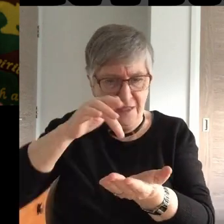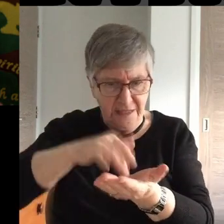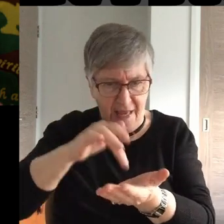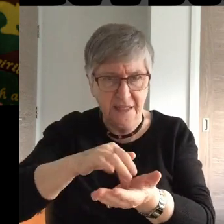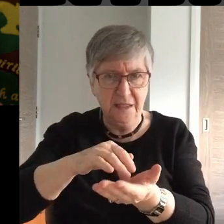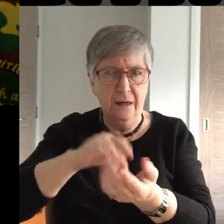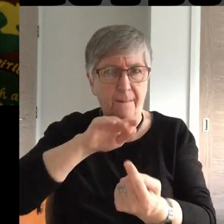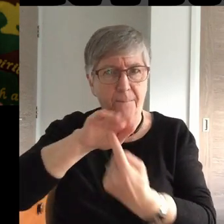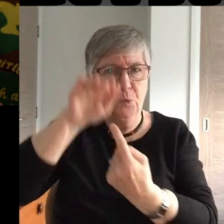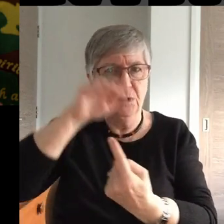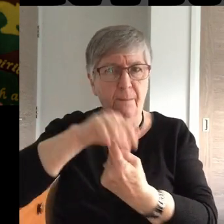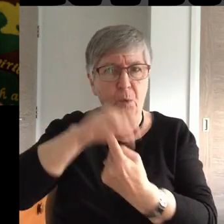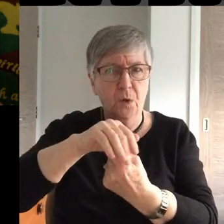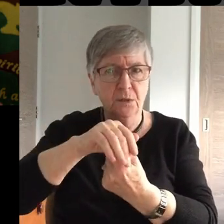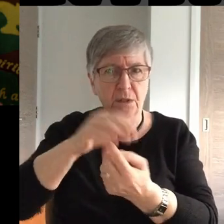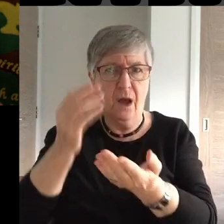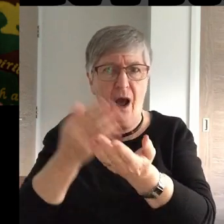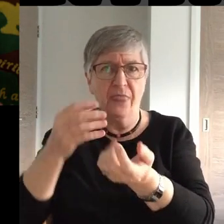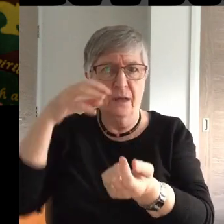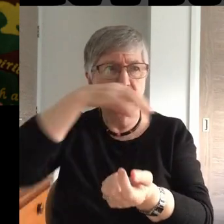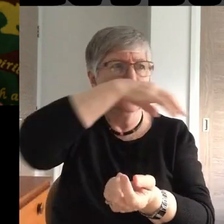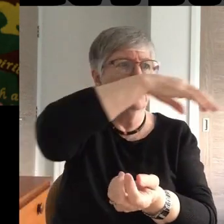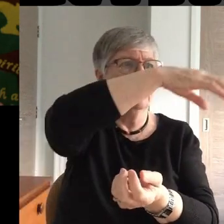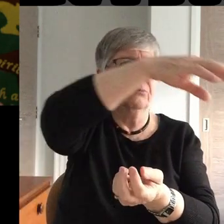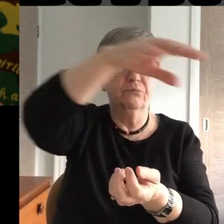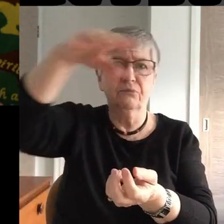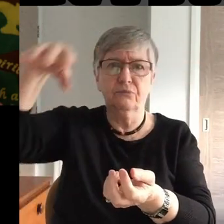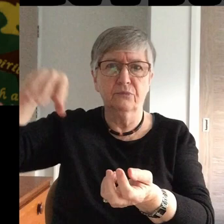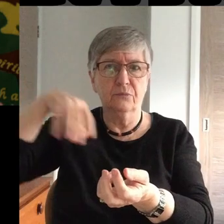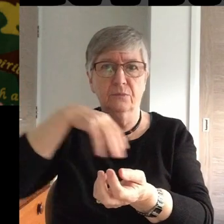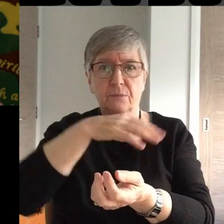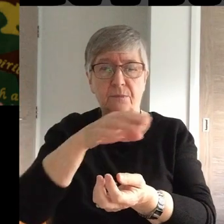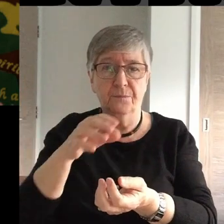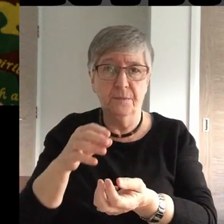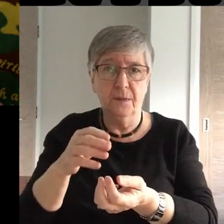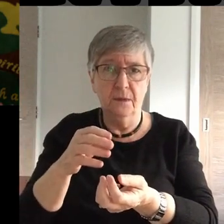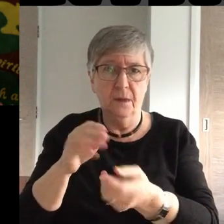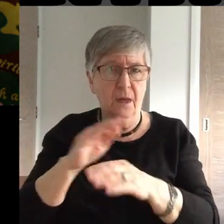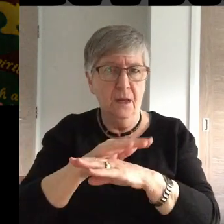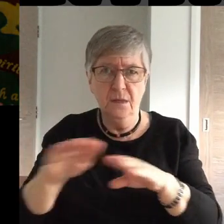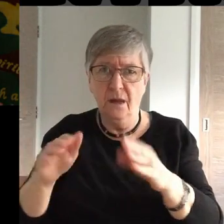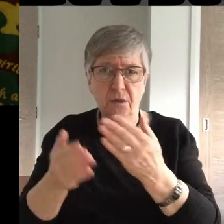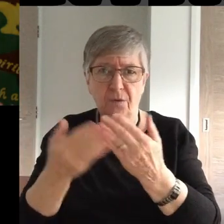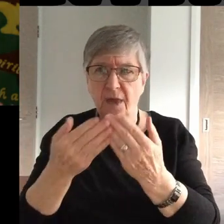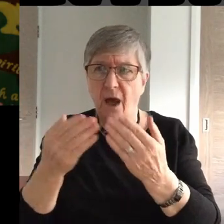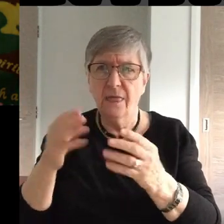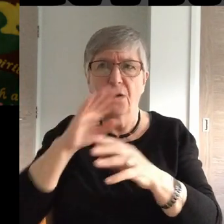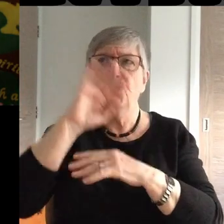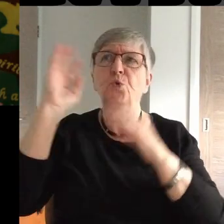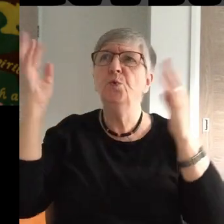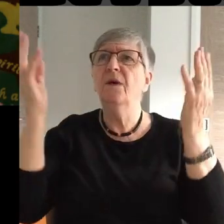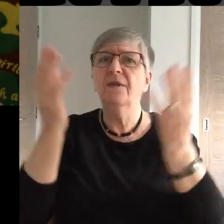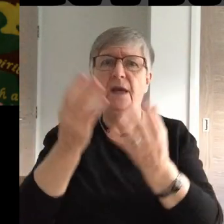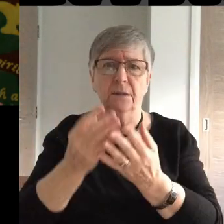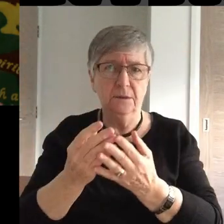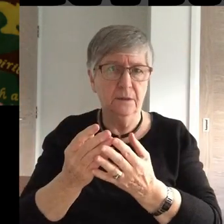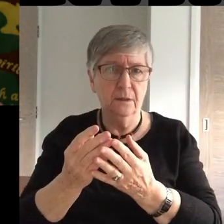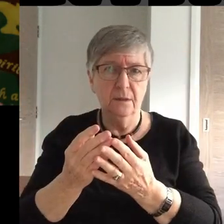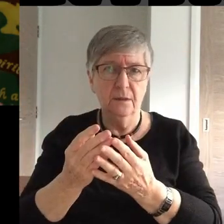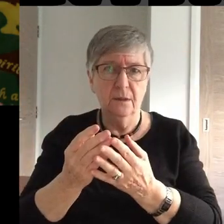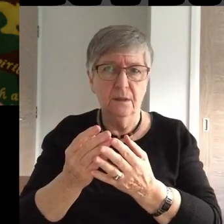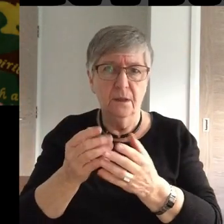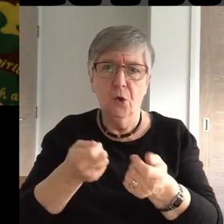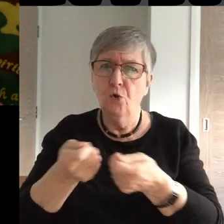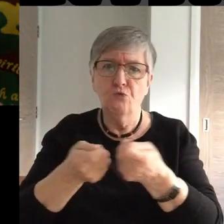race or planet Earth. There's no way that we are so brilliant that none of the rest of the universe would possibly be